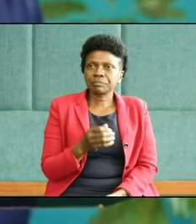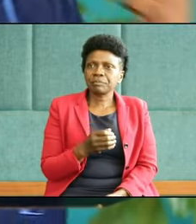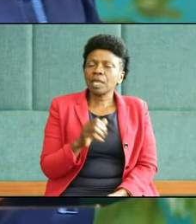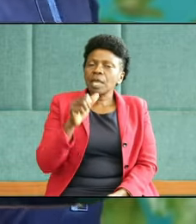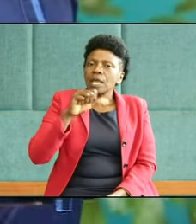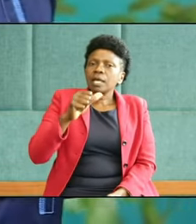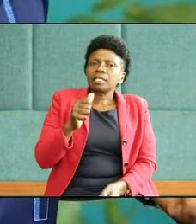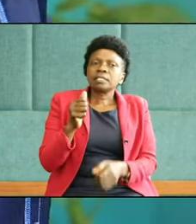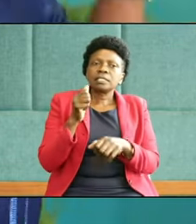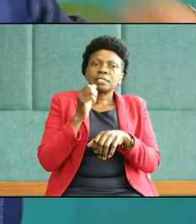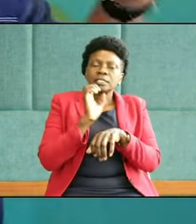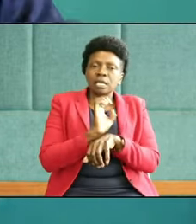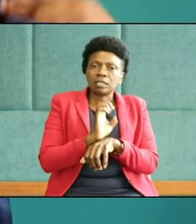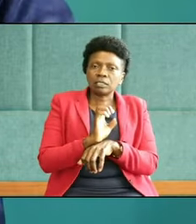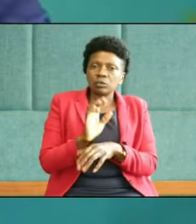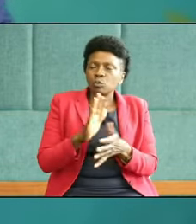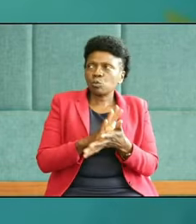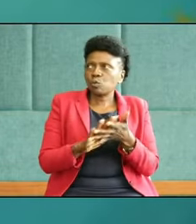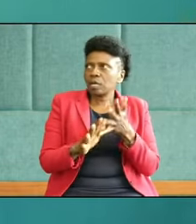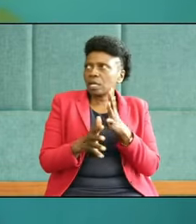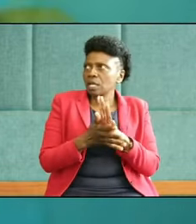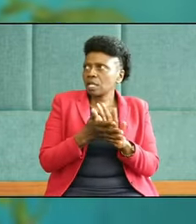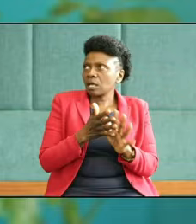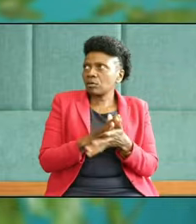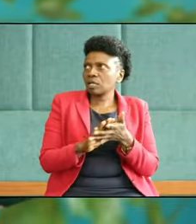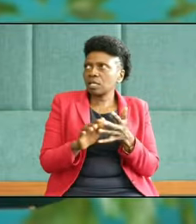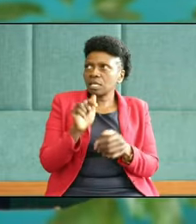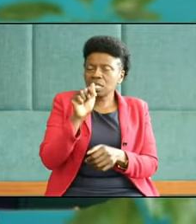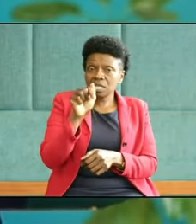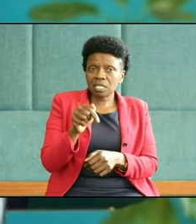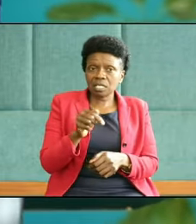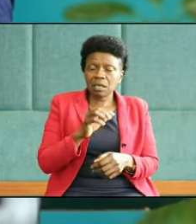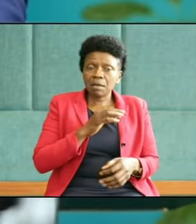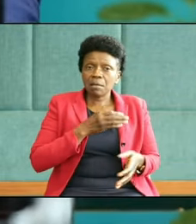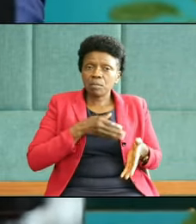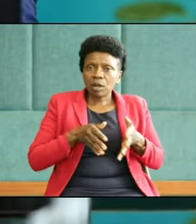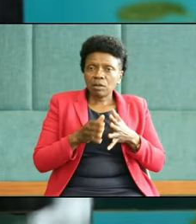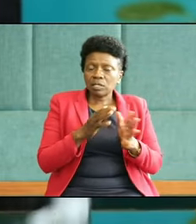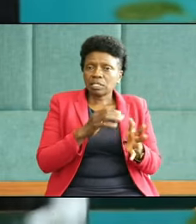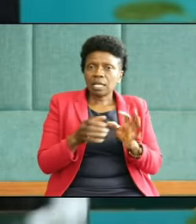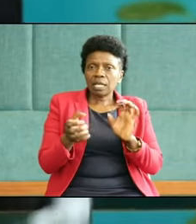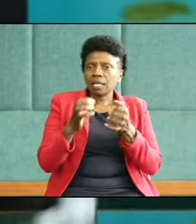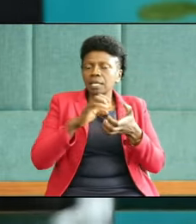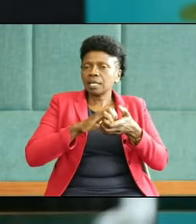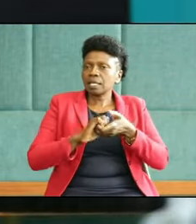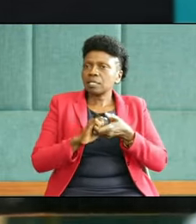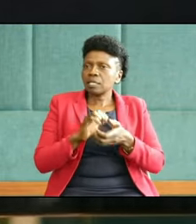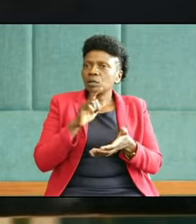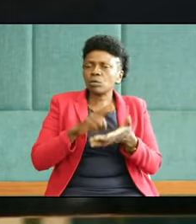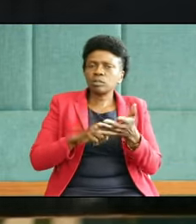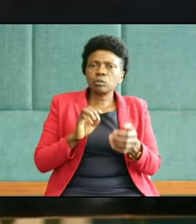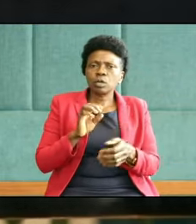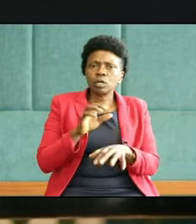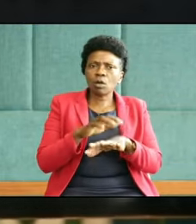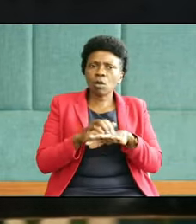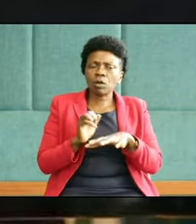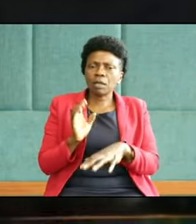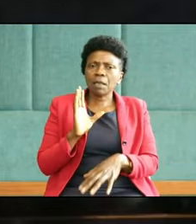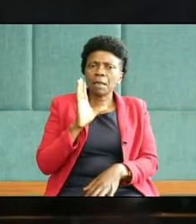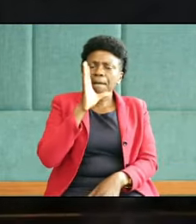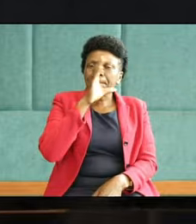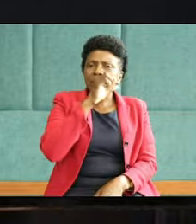Any church without this priority is engaged in what I call